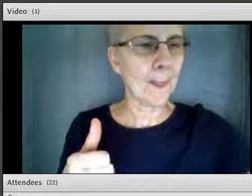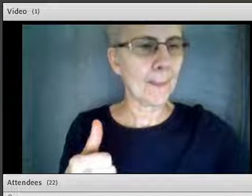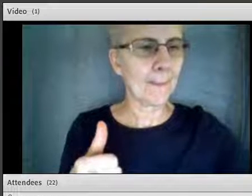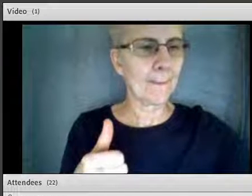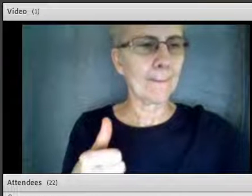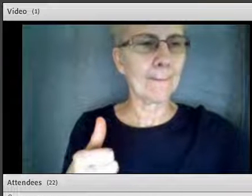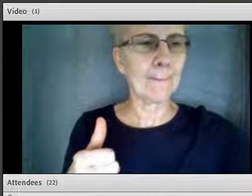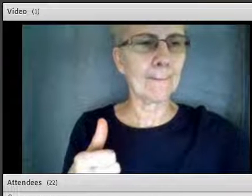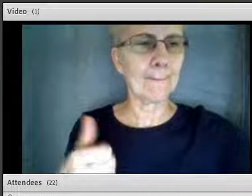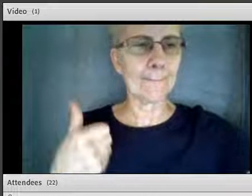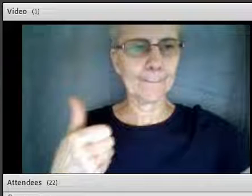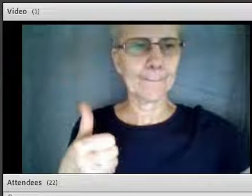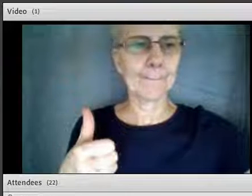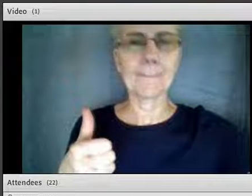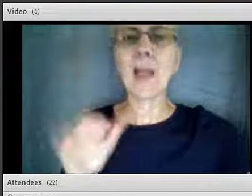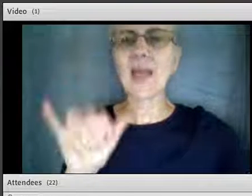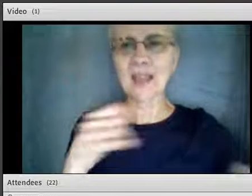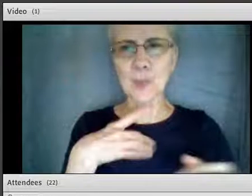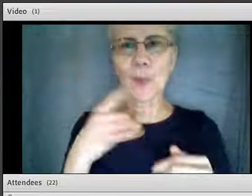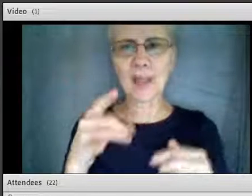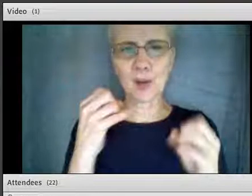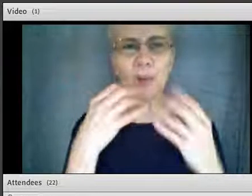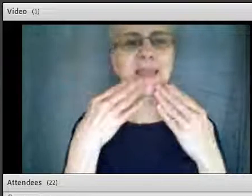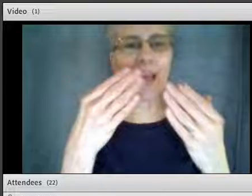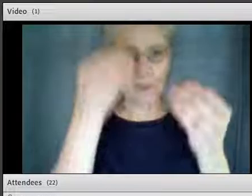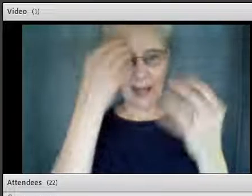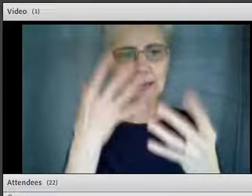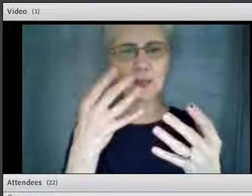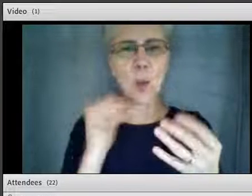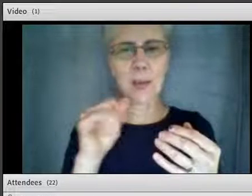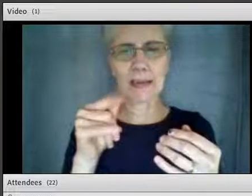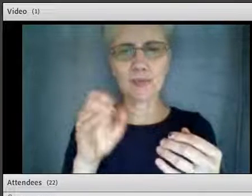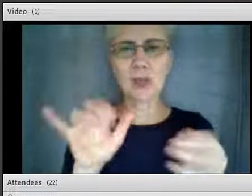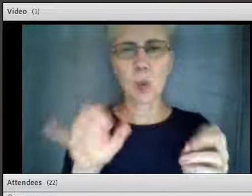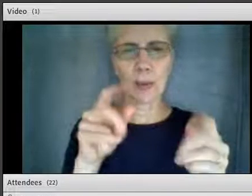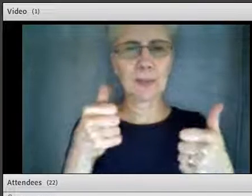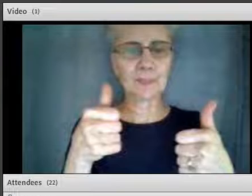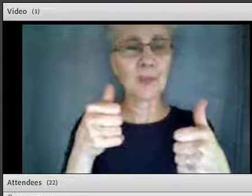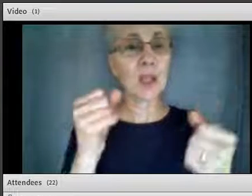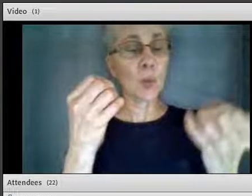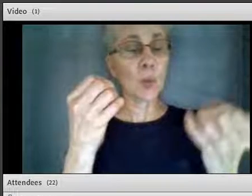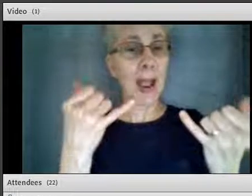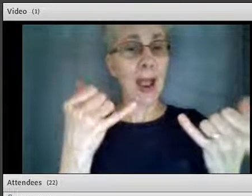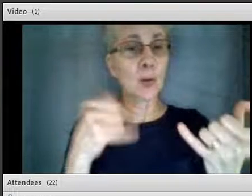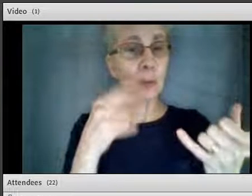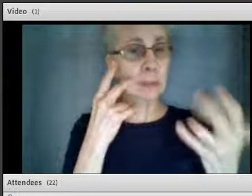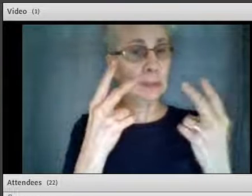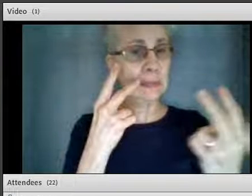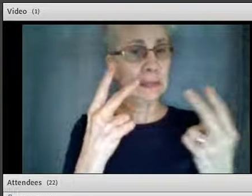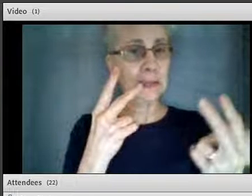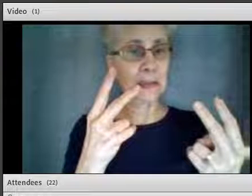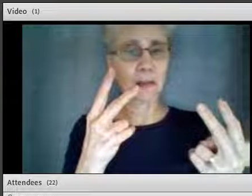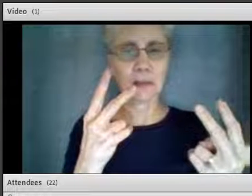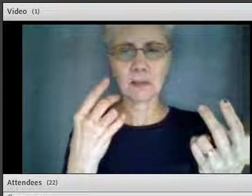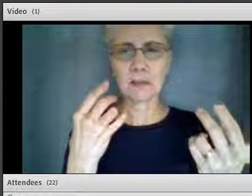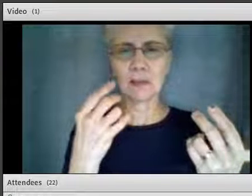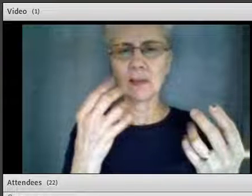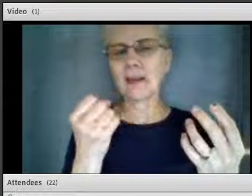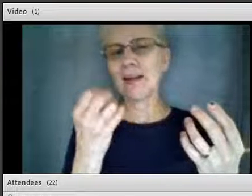Fantastic. That's what we like. Thank you for letting us know, Angie. So you can see, so as